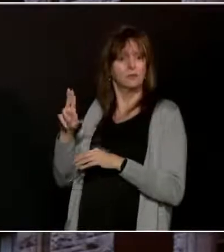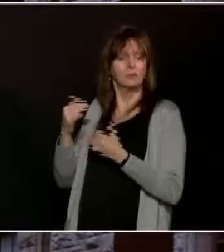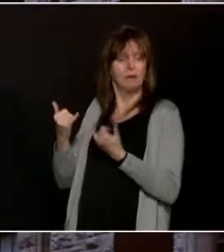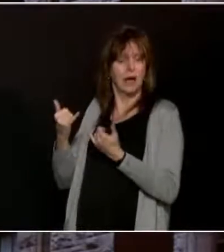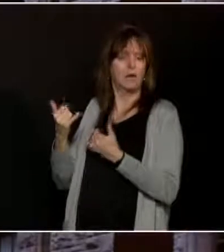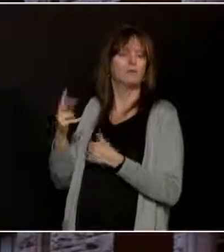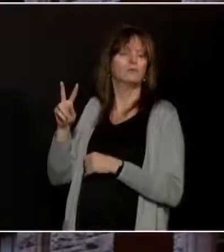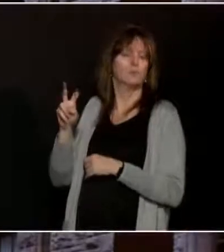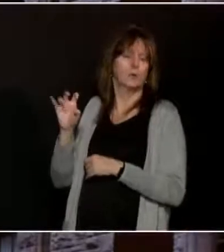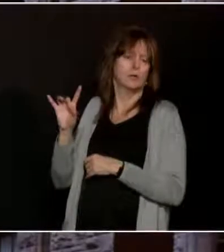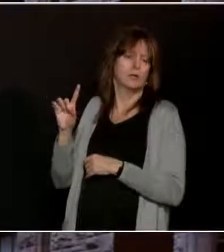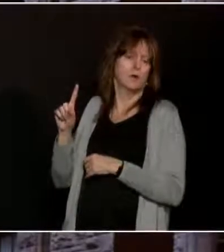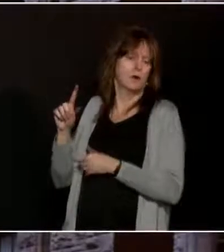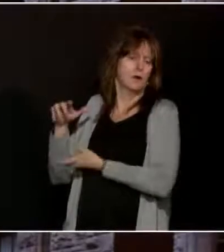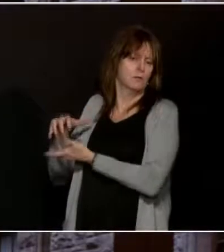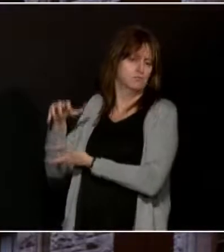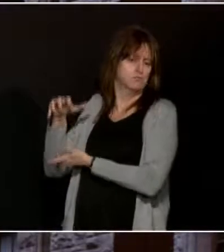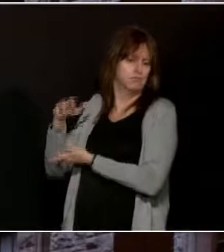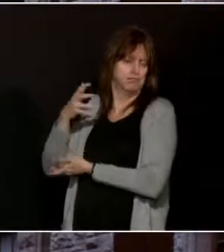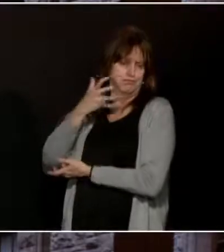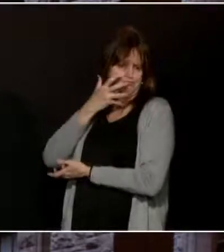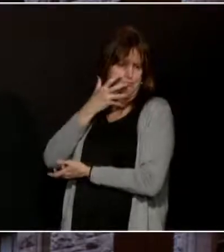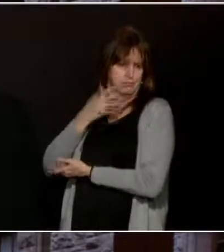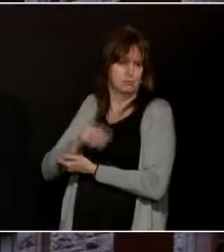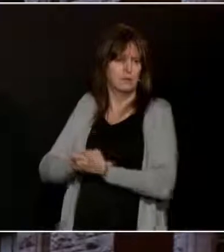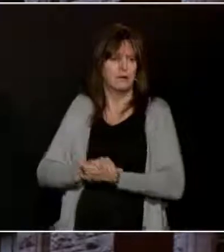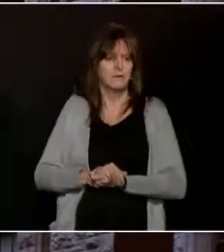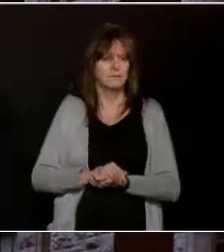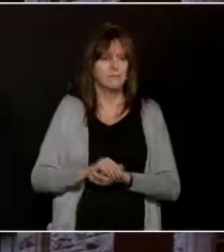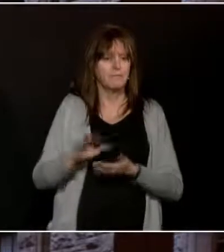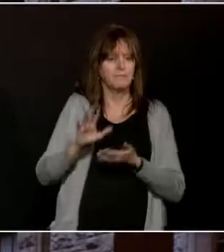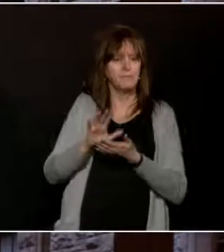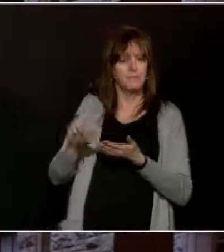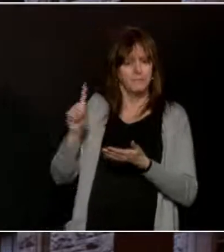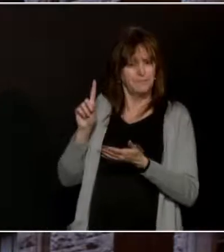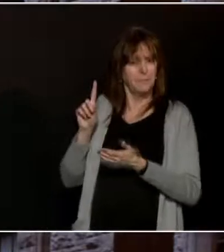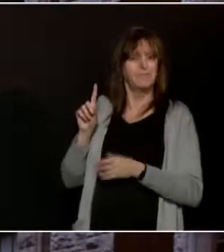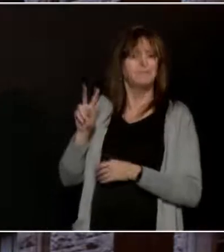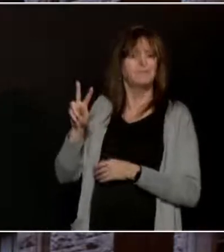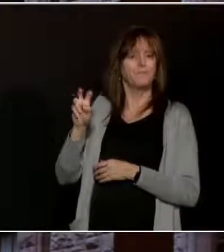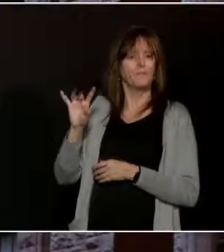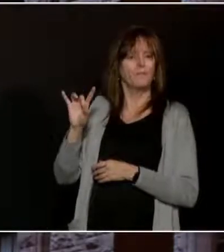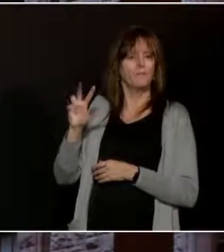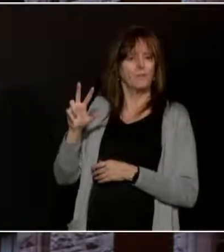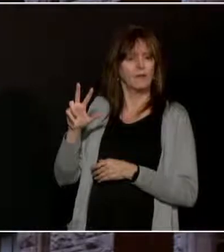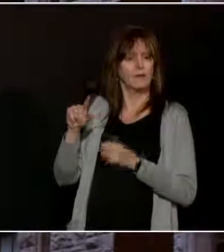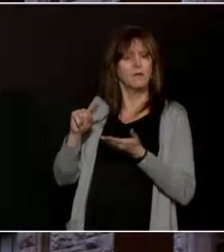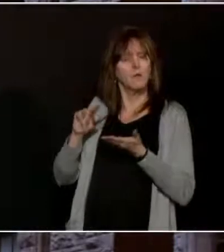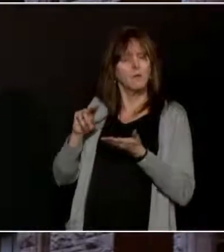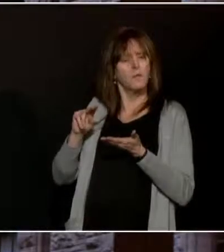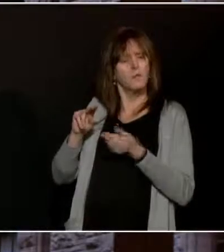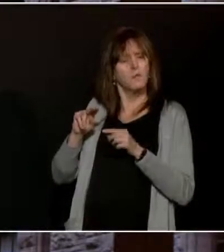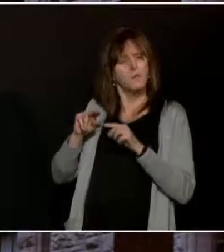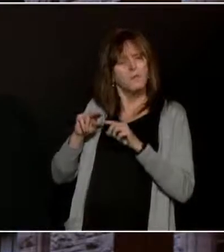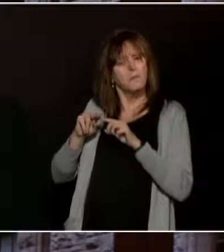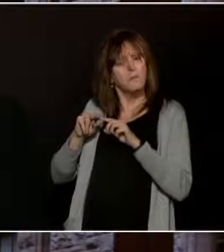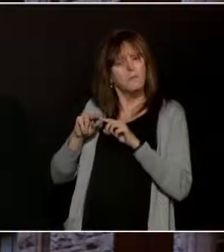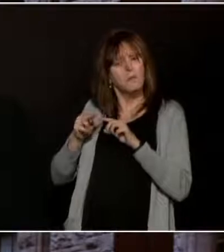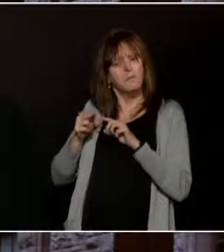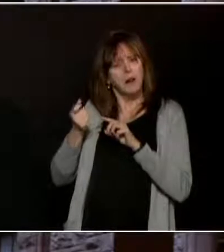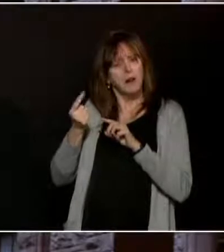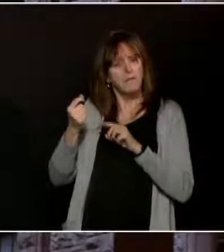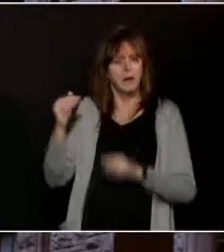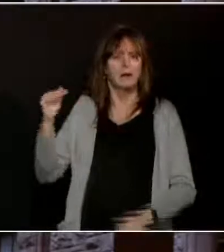when there were 283 patients in ICU. So it has plateaued at this time.